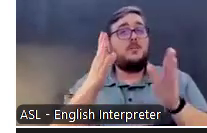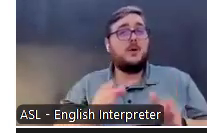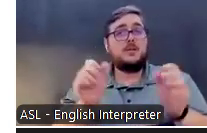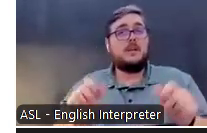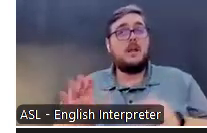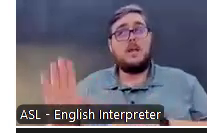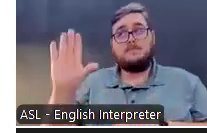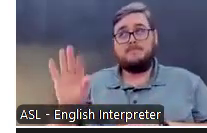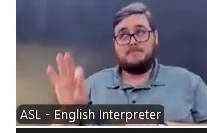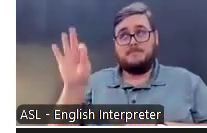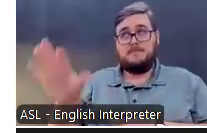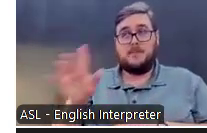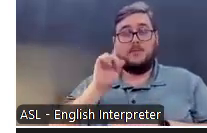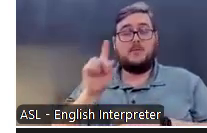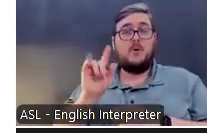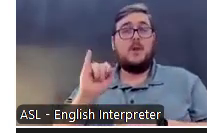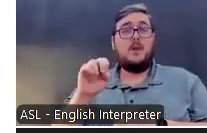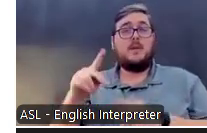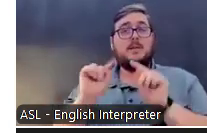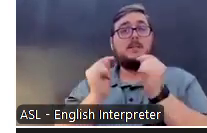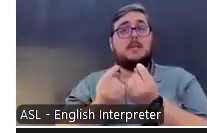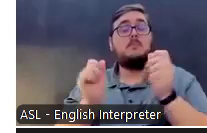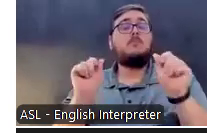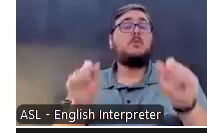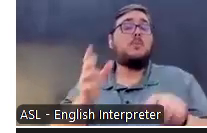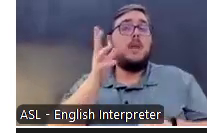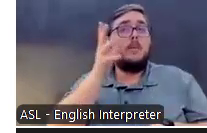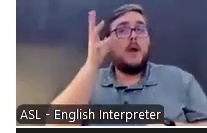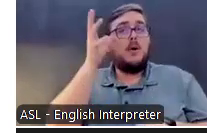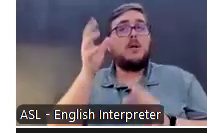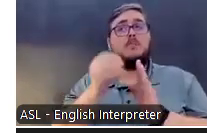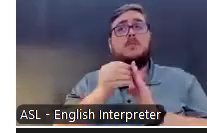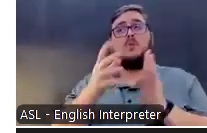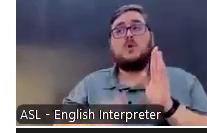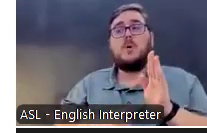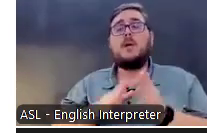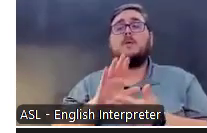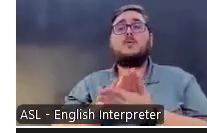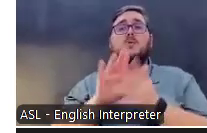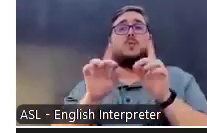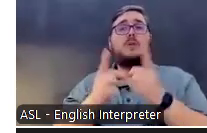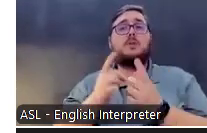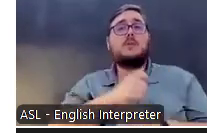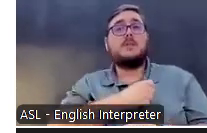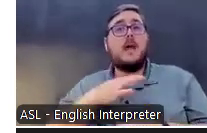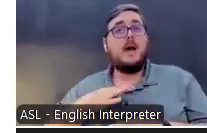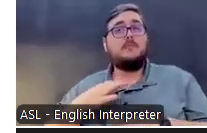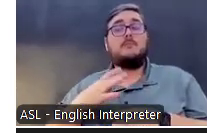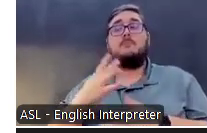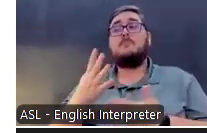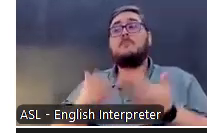or the student or someone on the school district staff. It might come up in a school district evaluation or an